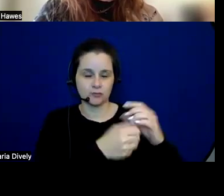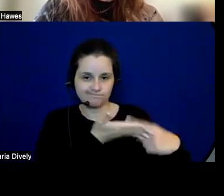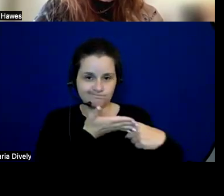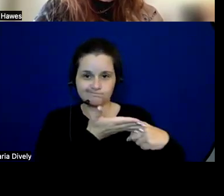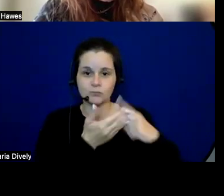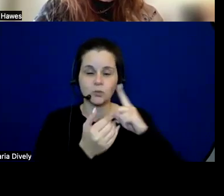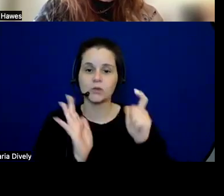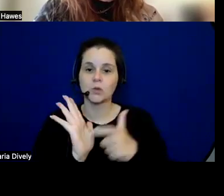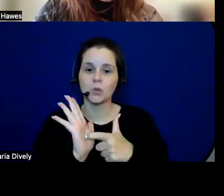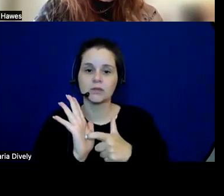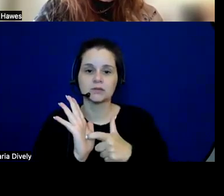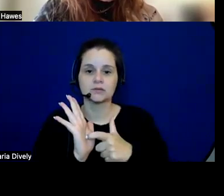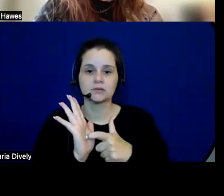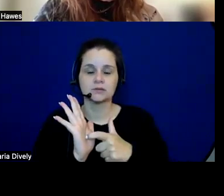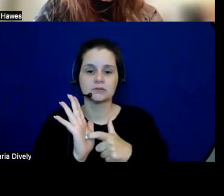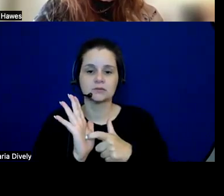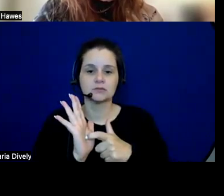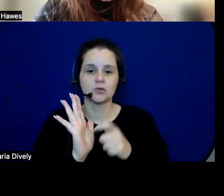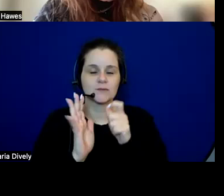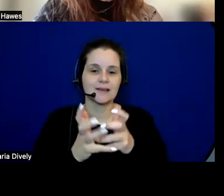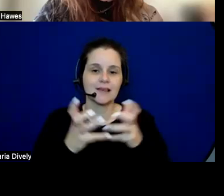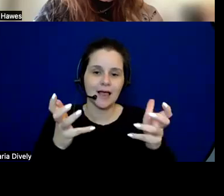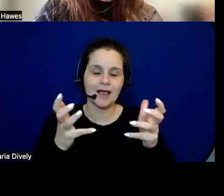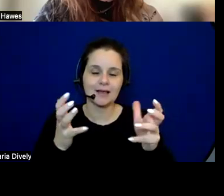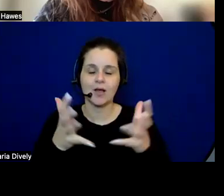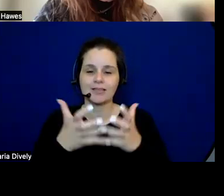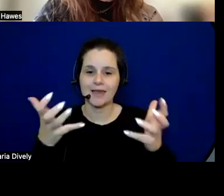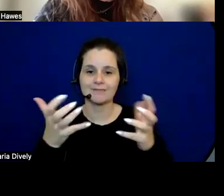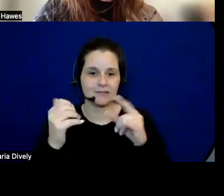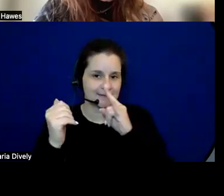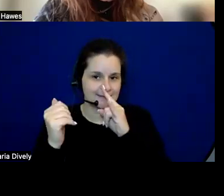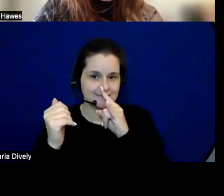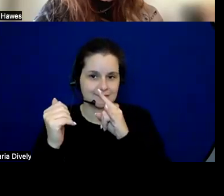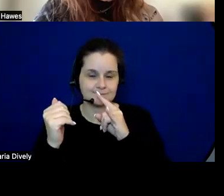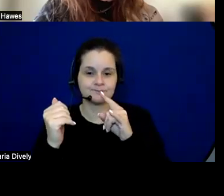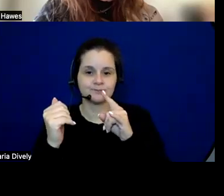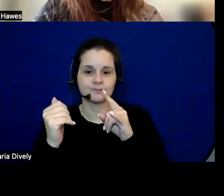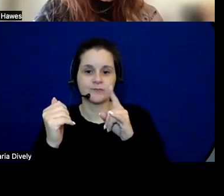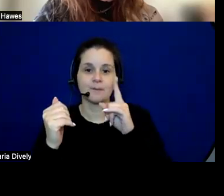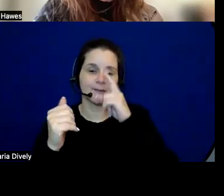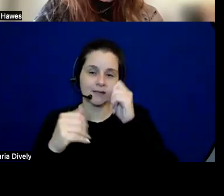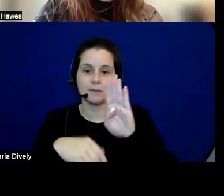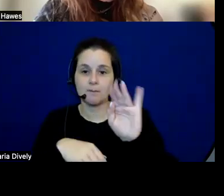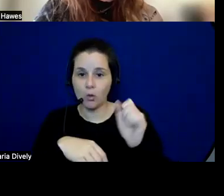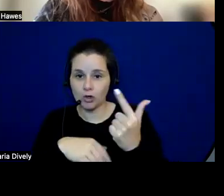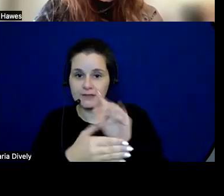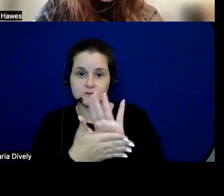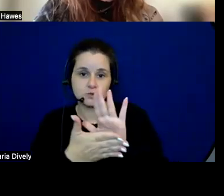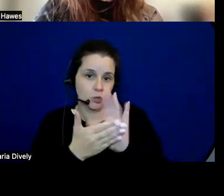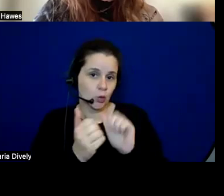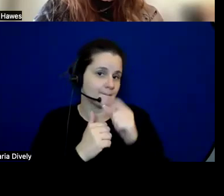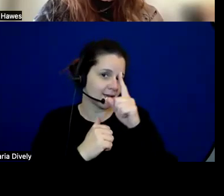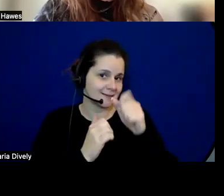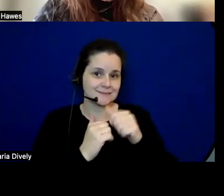it was there was a lot of kids that weren't, because of boarding school, And because of their parents not wanting